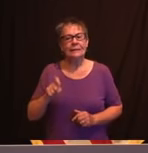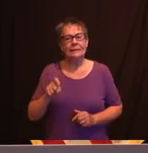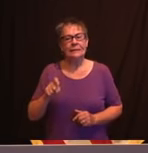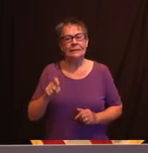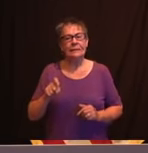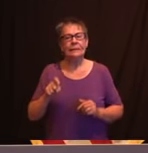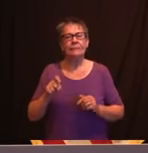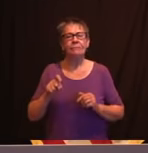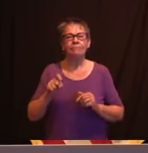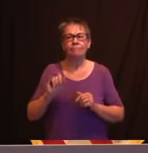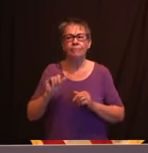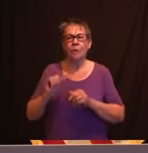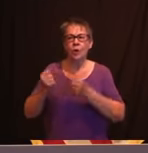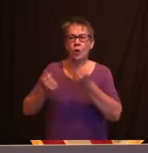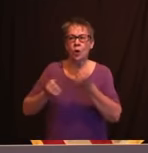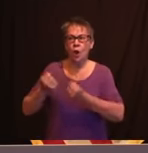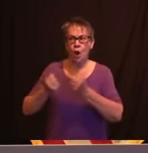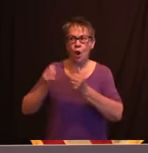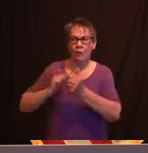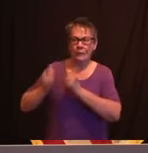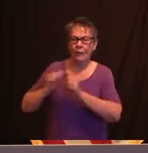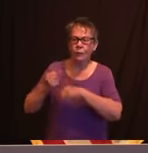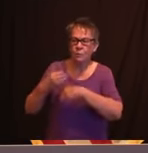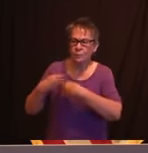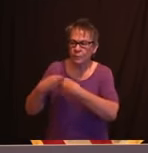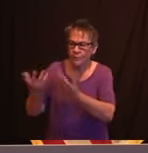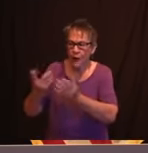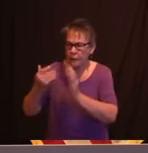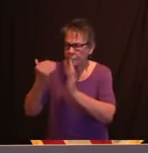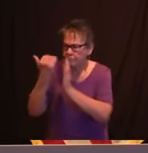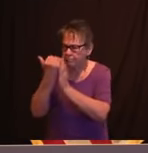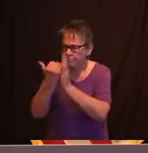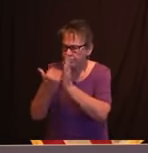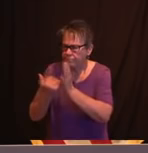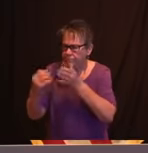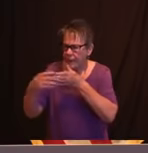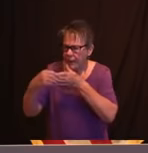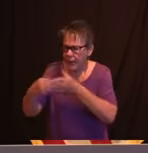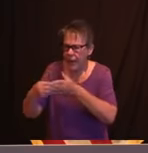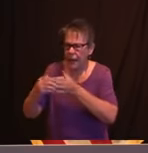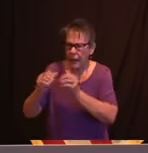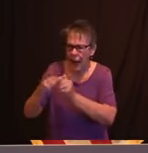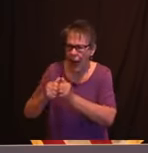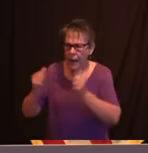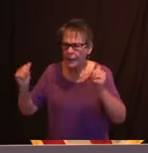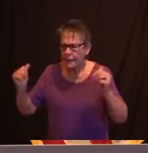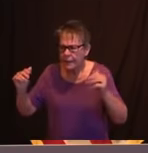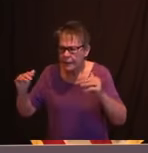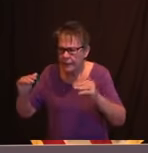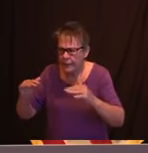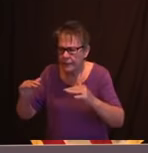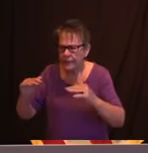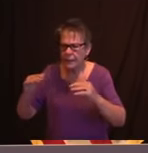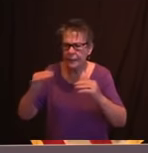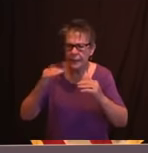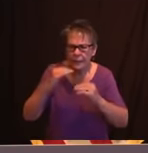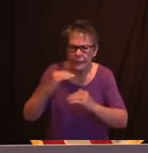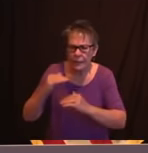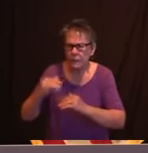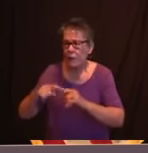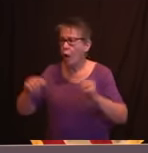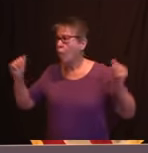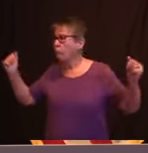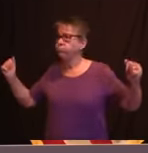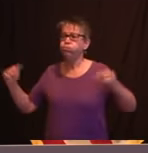is the answer as to when they're going to be able to have fans. We're not allowing fans for horse racing, but we do know we owe guidance on the auto racing tracks.